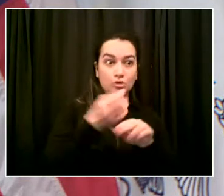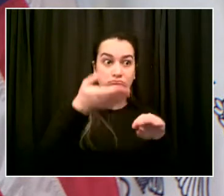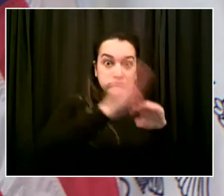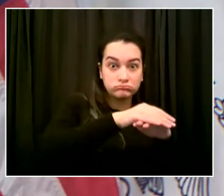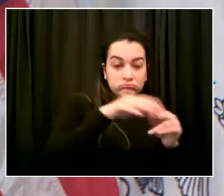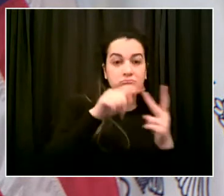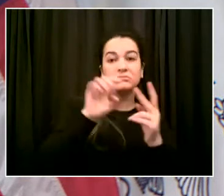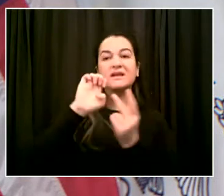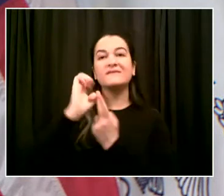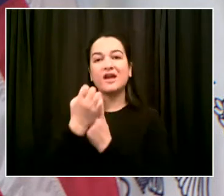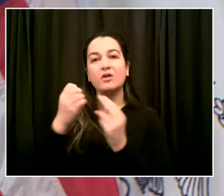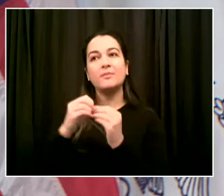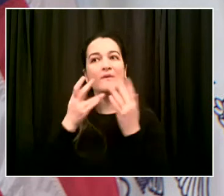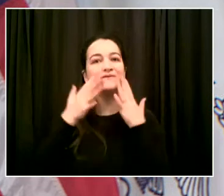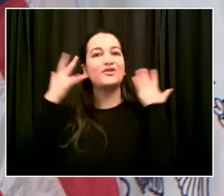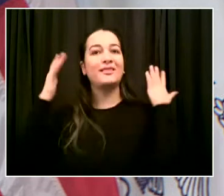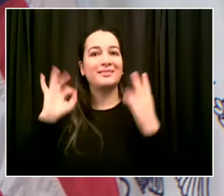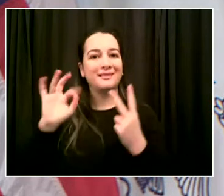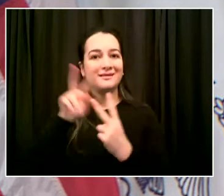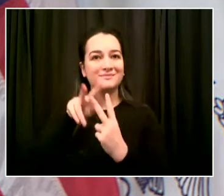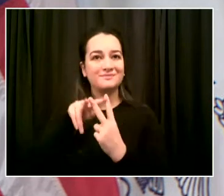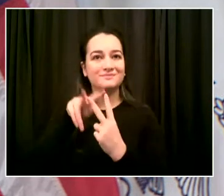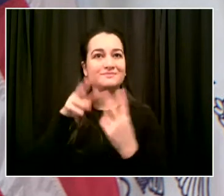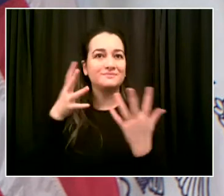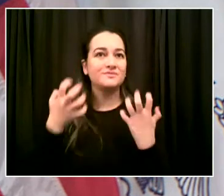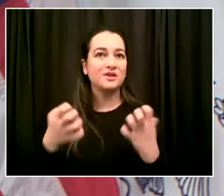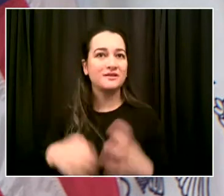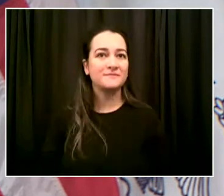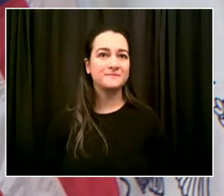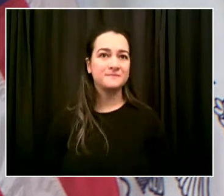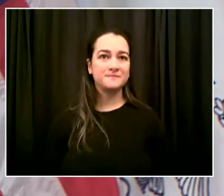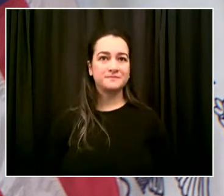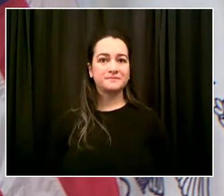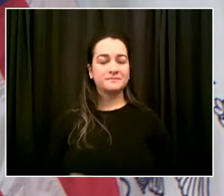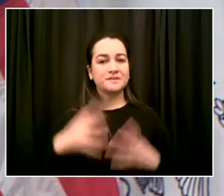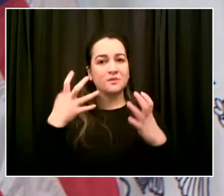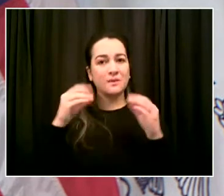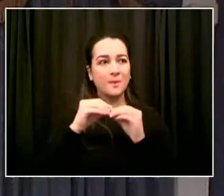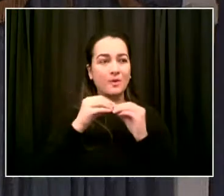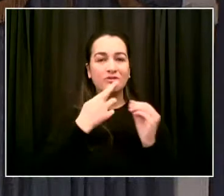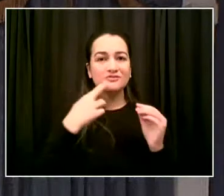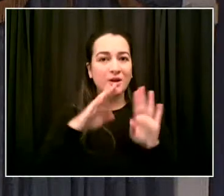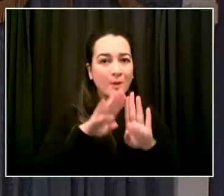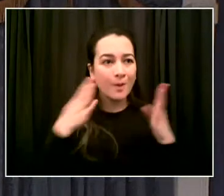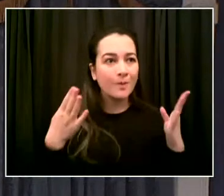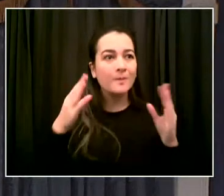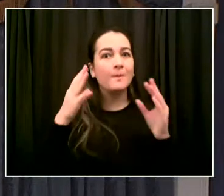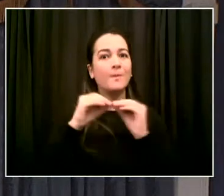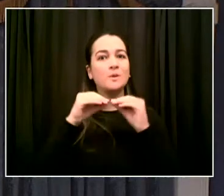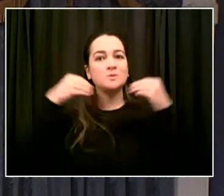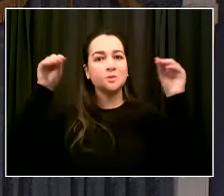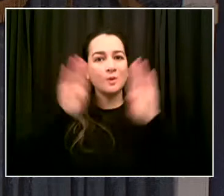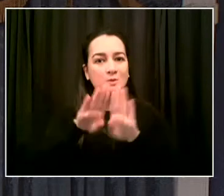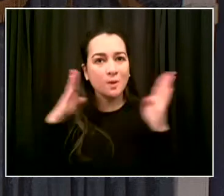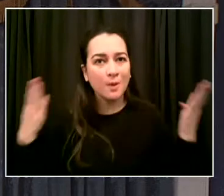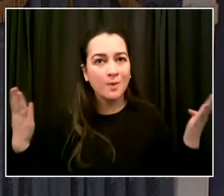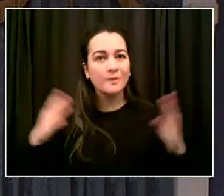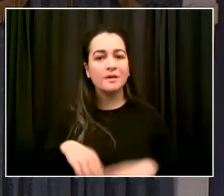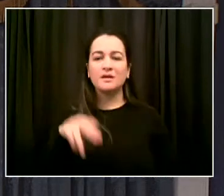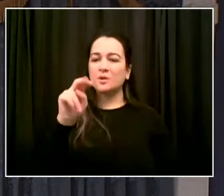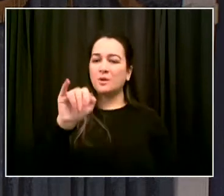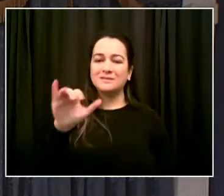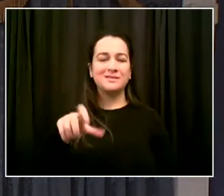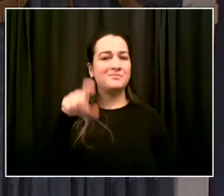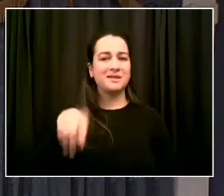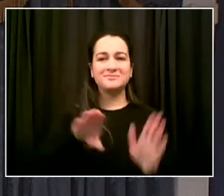Blasio, I can't thank you enough for this honor and for this opportunity to help serve the city. Thank you. Thank you so much, Hank. And I